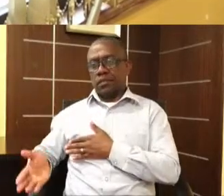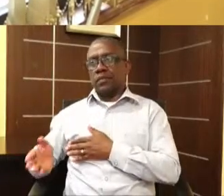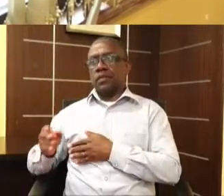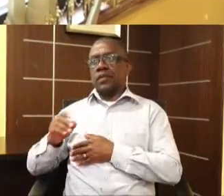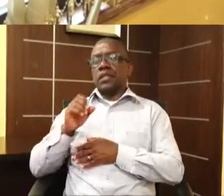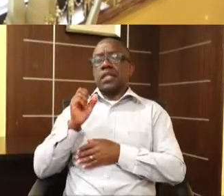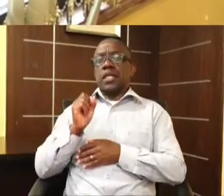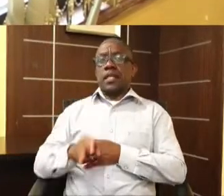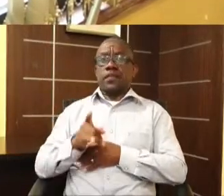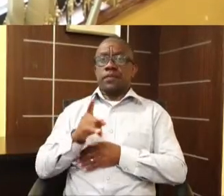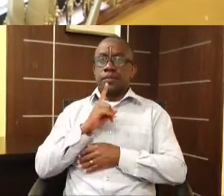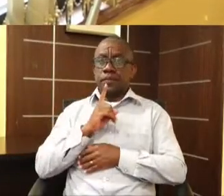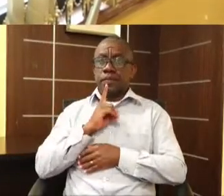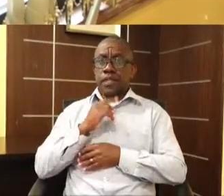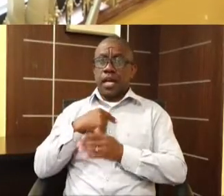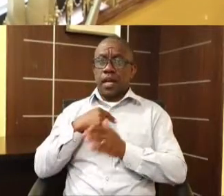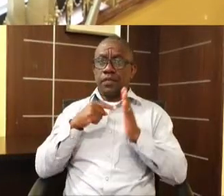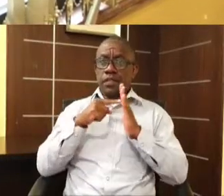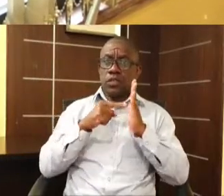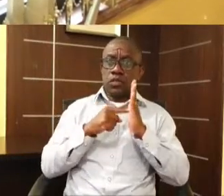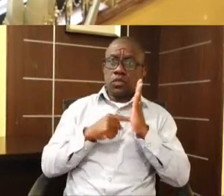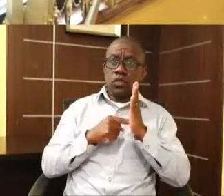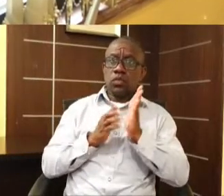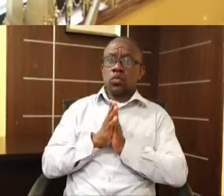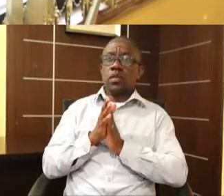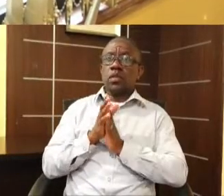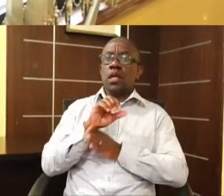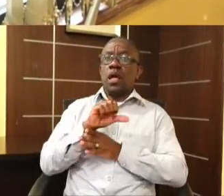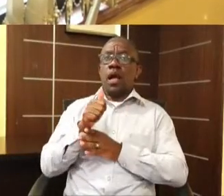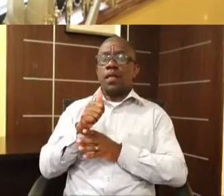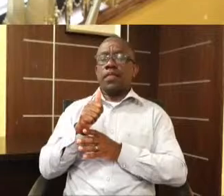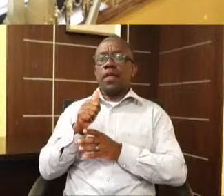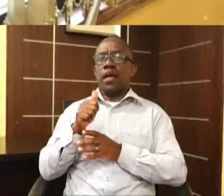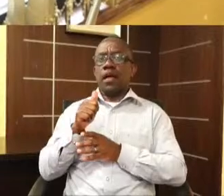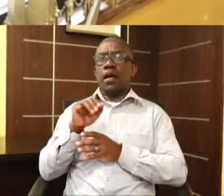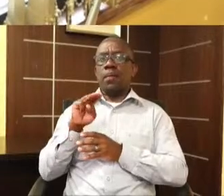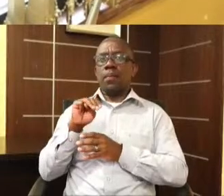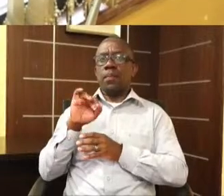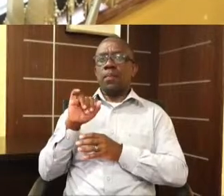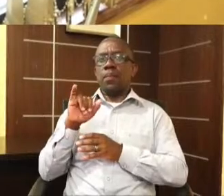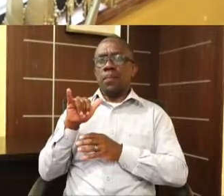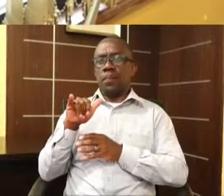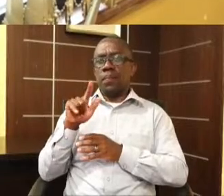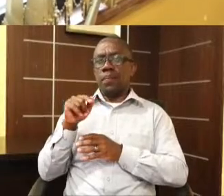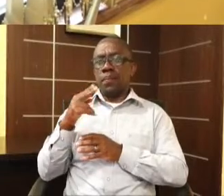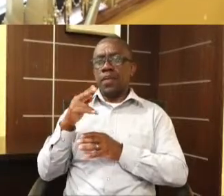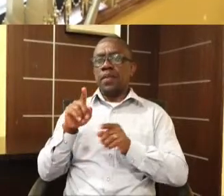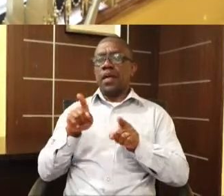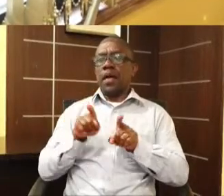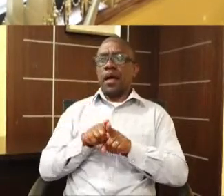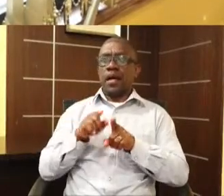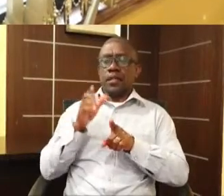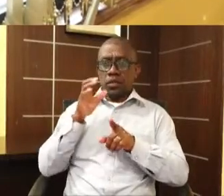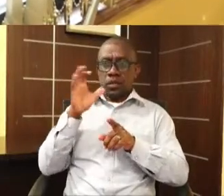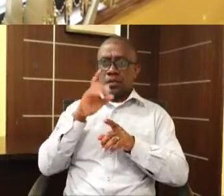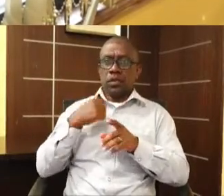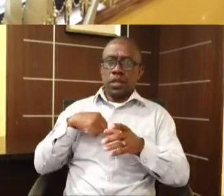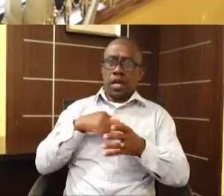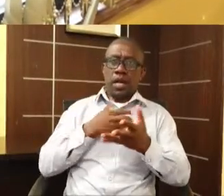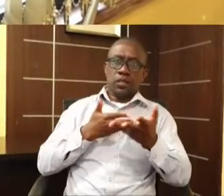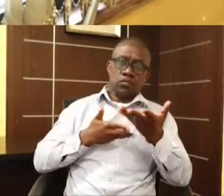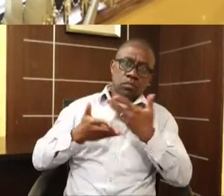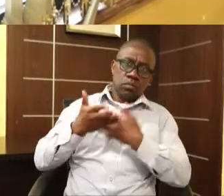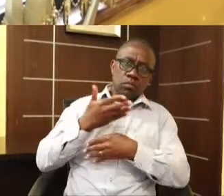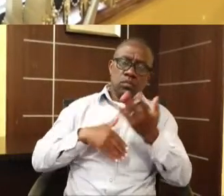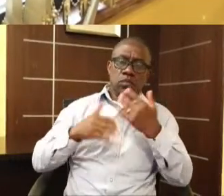you say that you have issues with myths and misconceptions, we'll take you through a conversation to, you know, like to educate you on